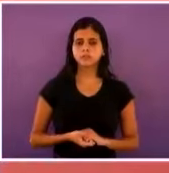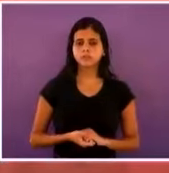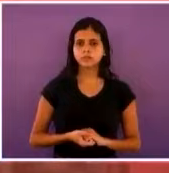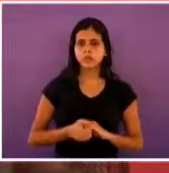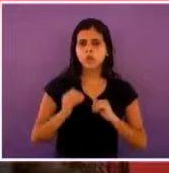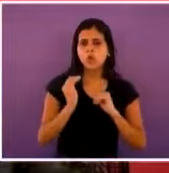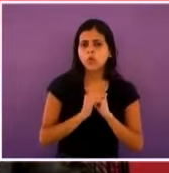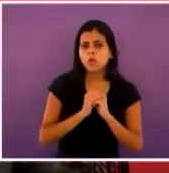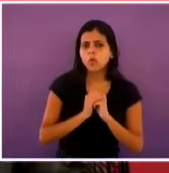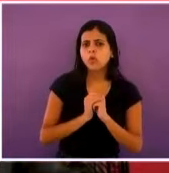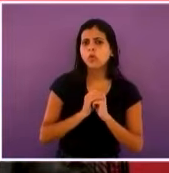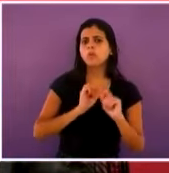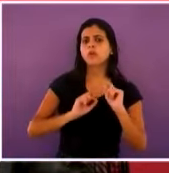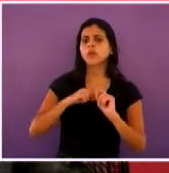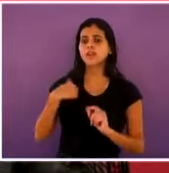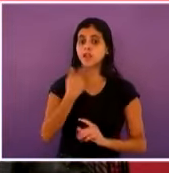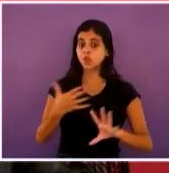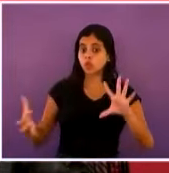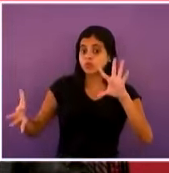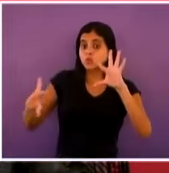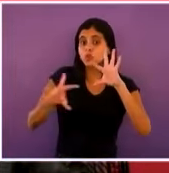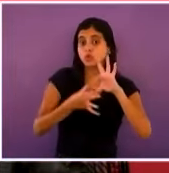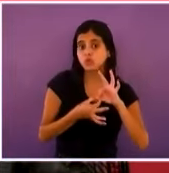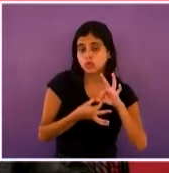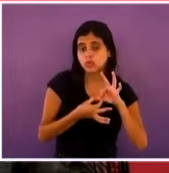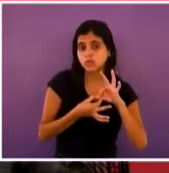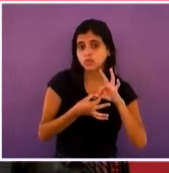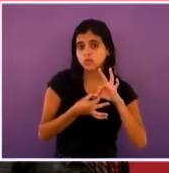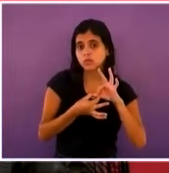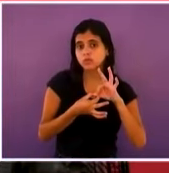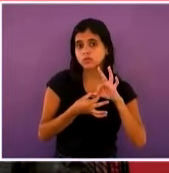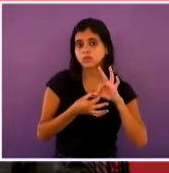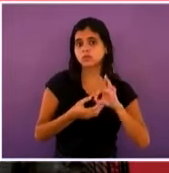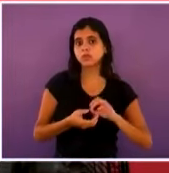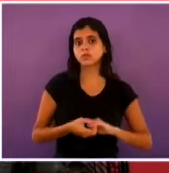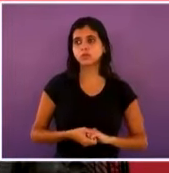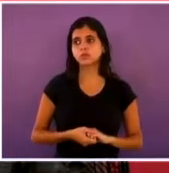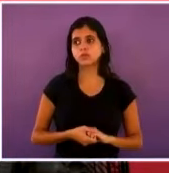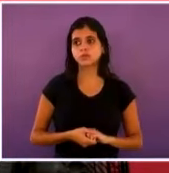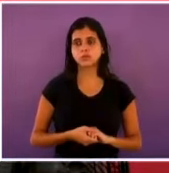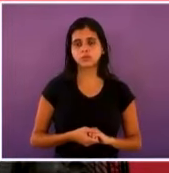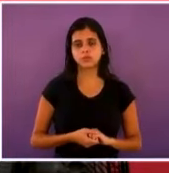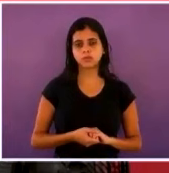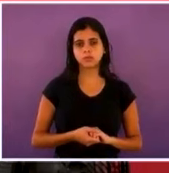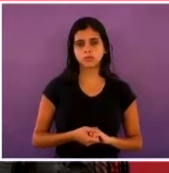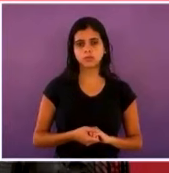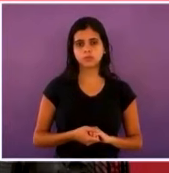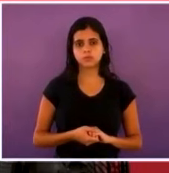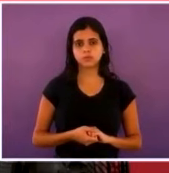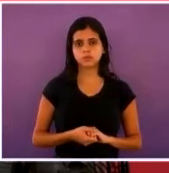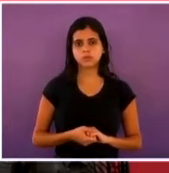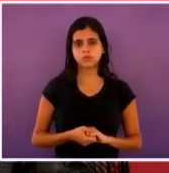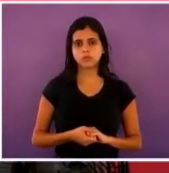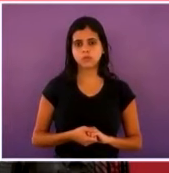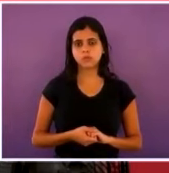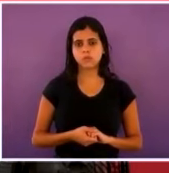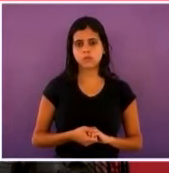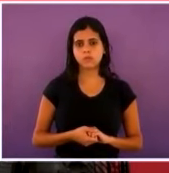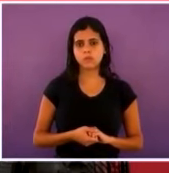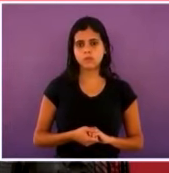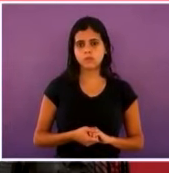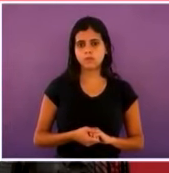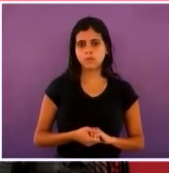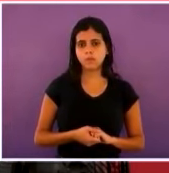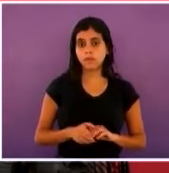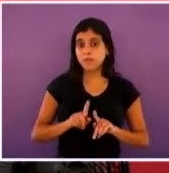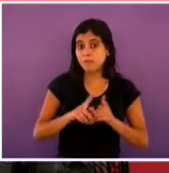orou para que nós pudéssemos estar unidos. But he didn't refer to unity in general, unity of